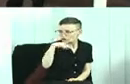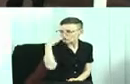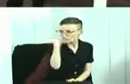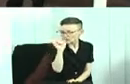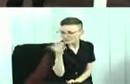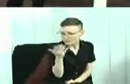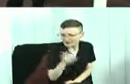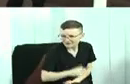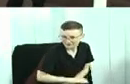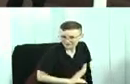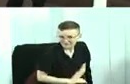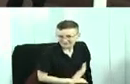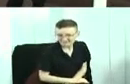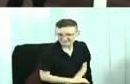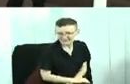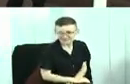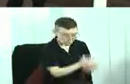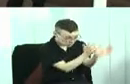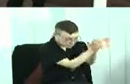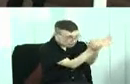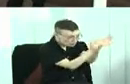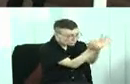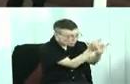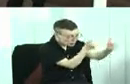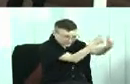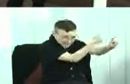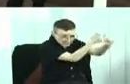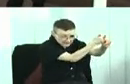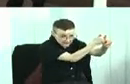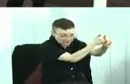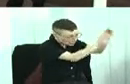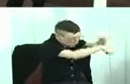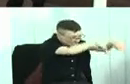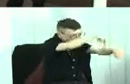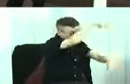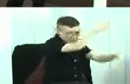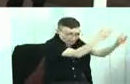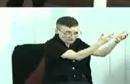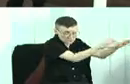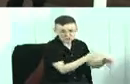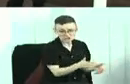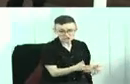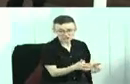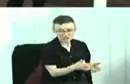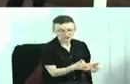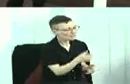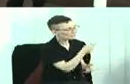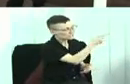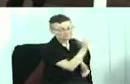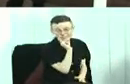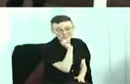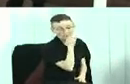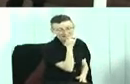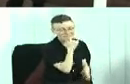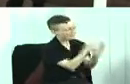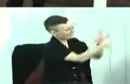when the risen Jesus can be mistaken for a helper?